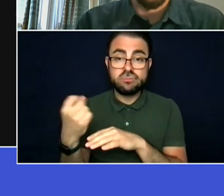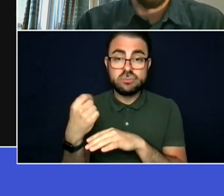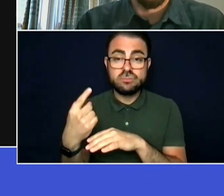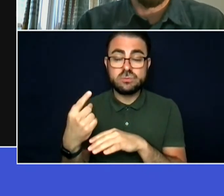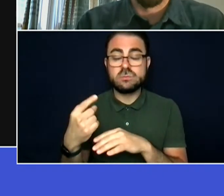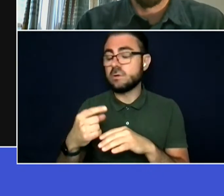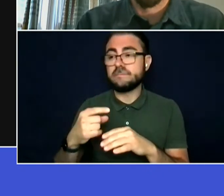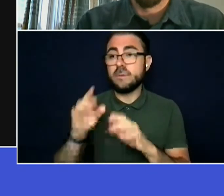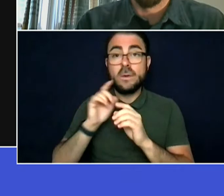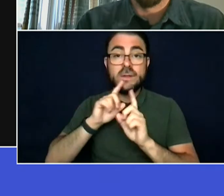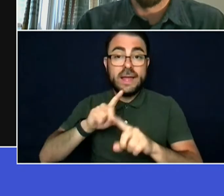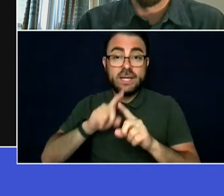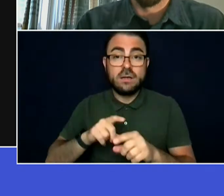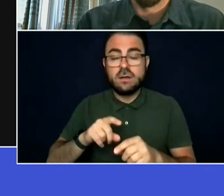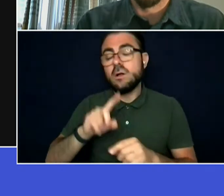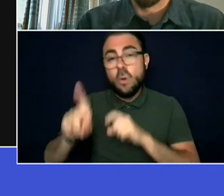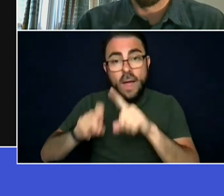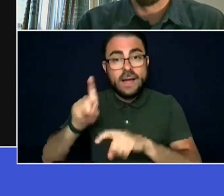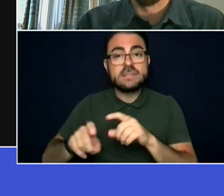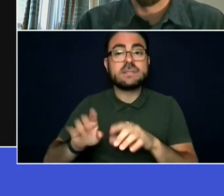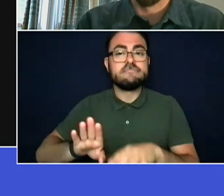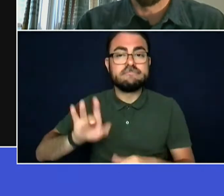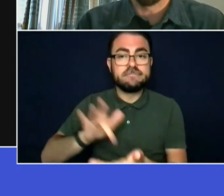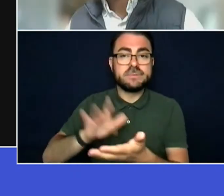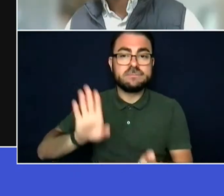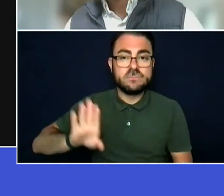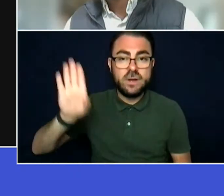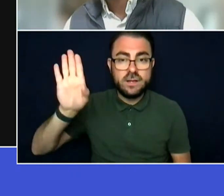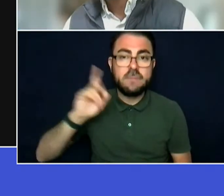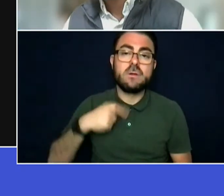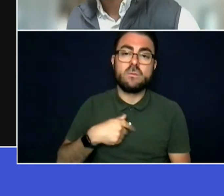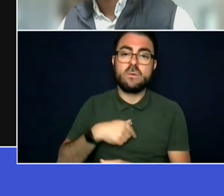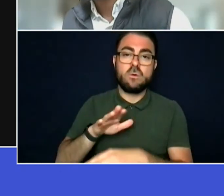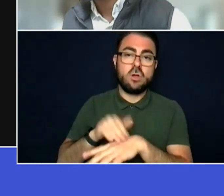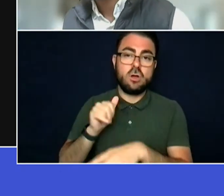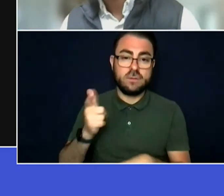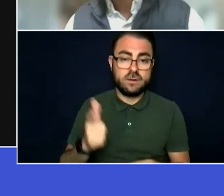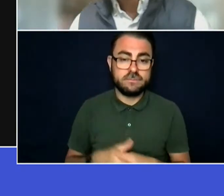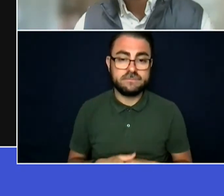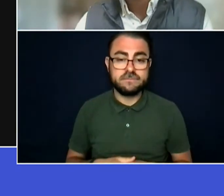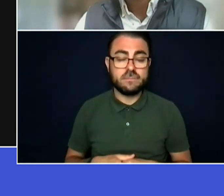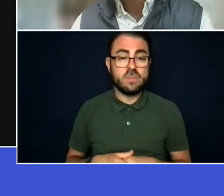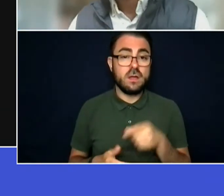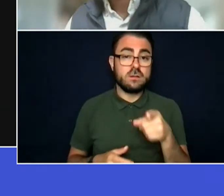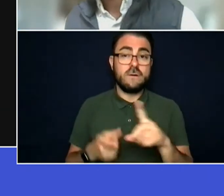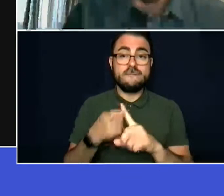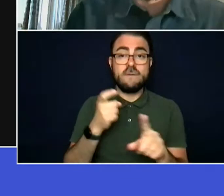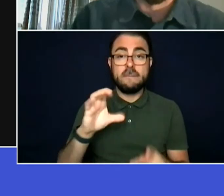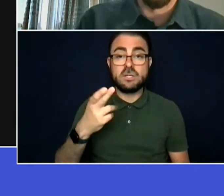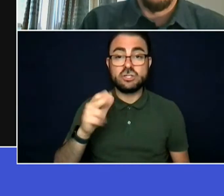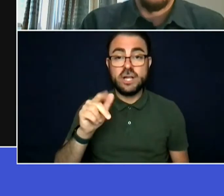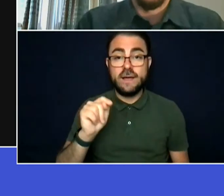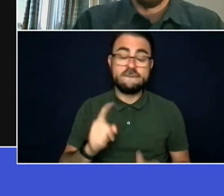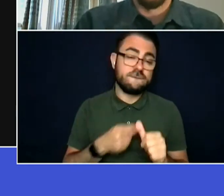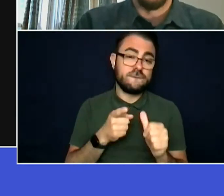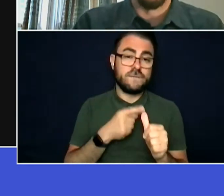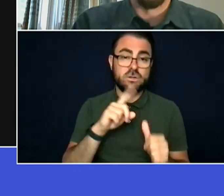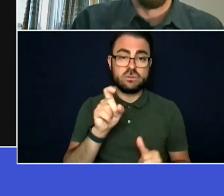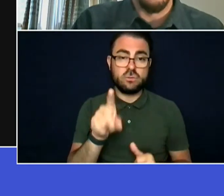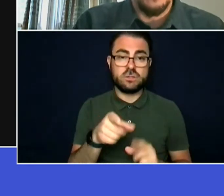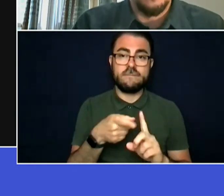you want me to read the questions too, or? Okay. So the first question is from Michael